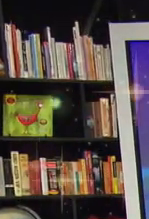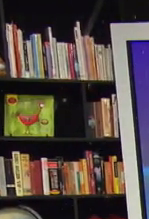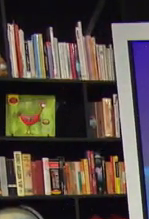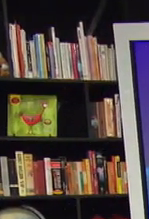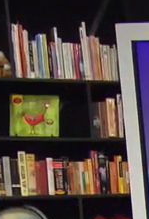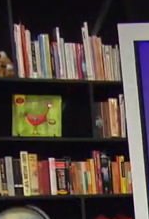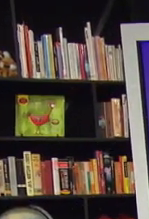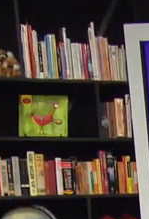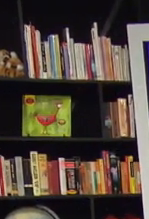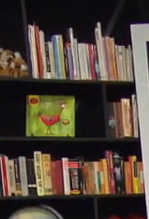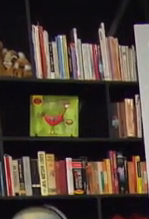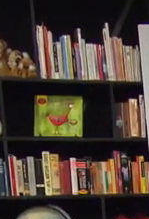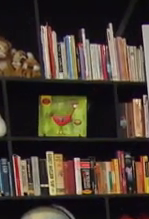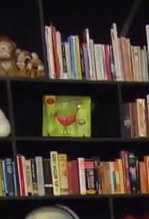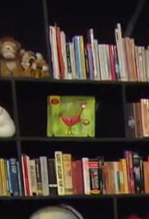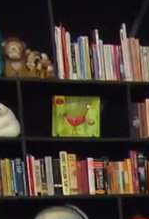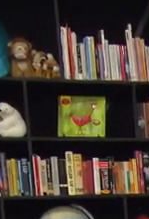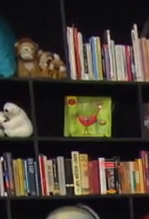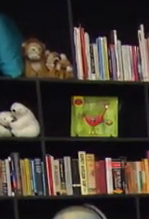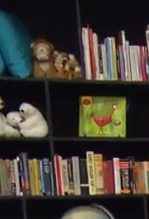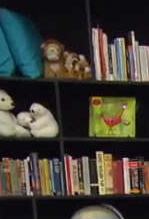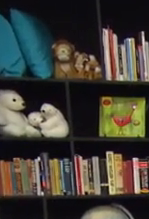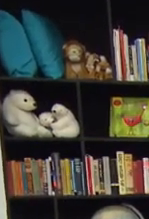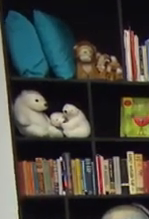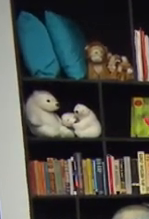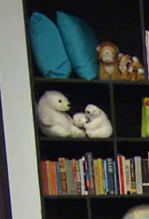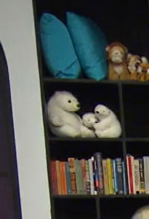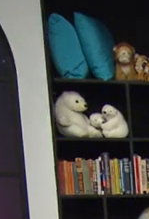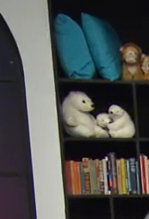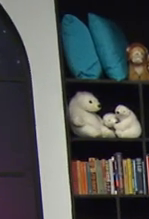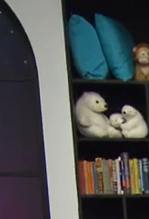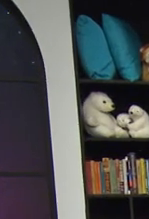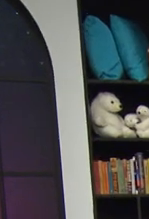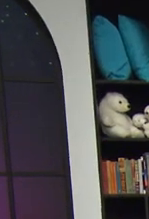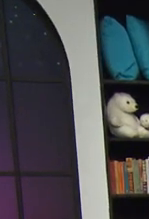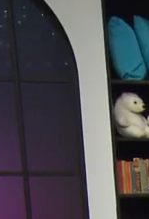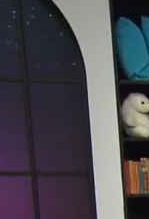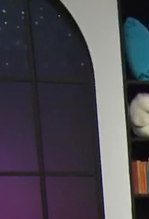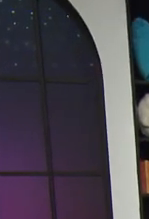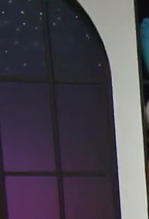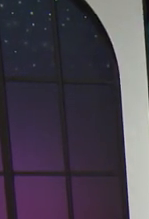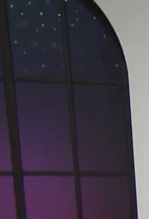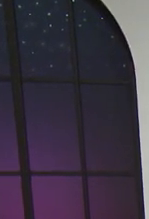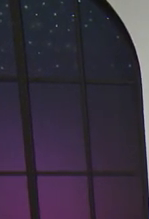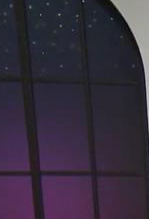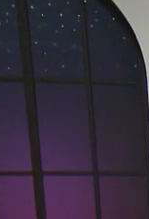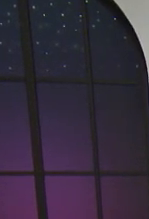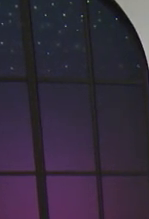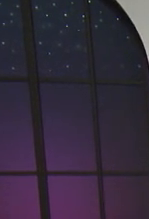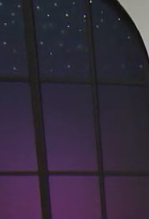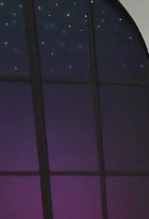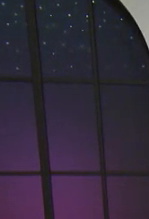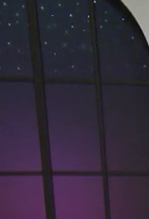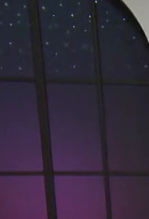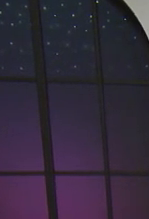Well, it looks like Brianna is set to race Glitch for first place next year. It's been fun hearing stories about racing go-karts, but it is time for